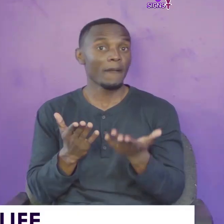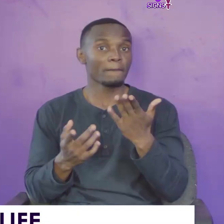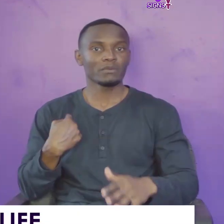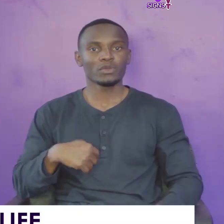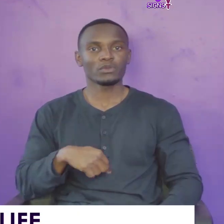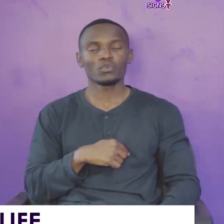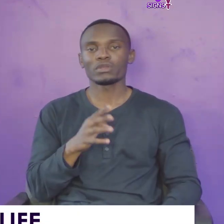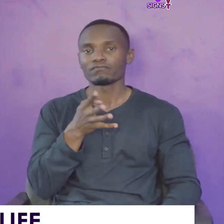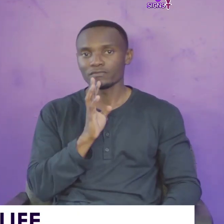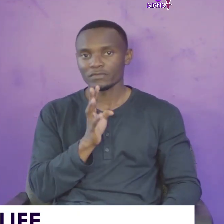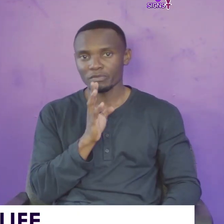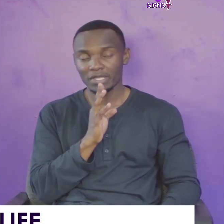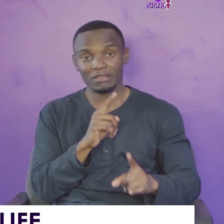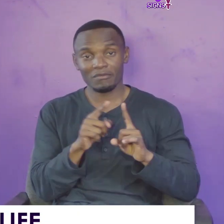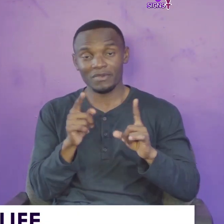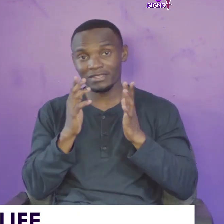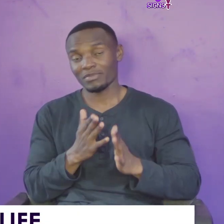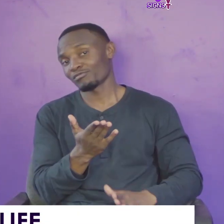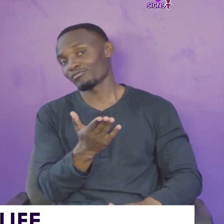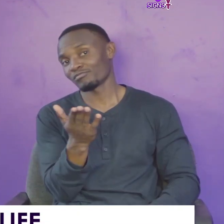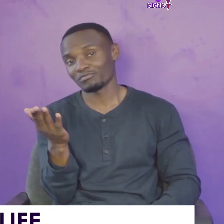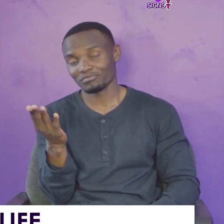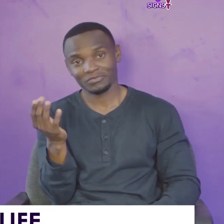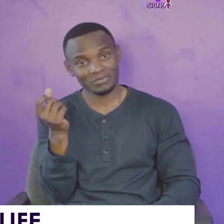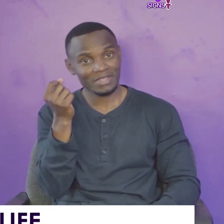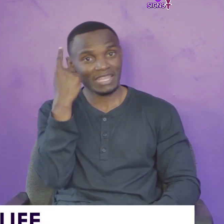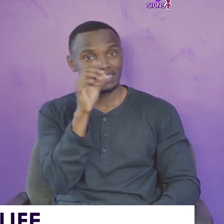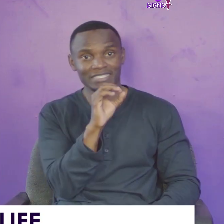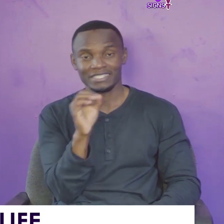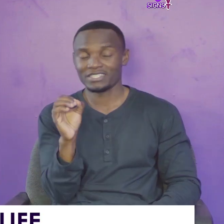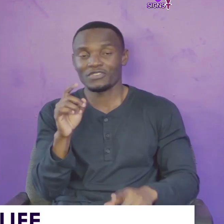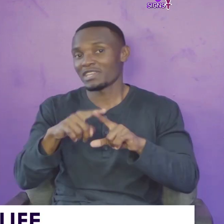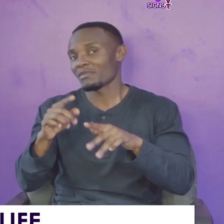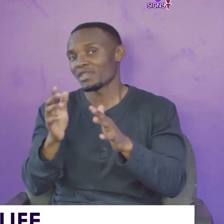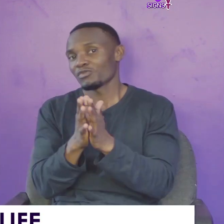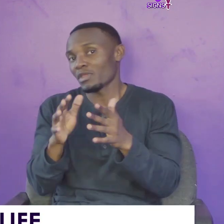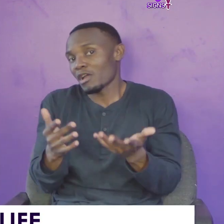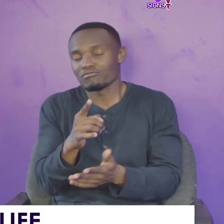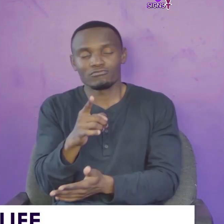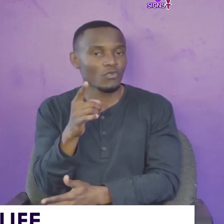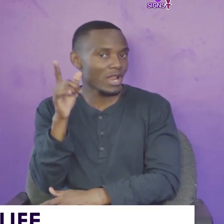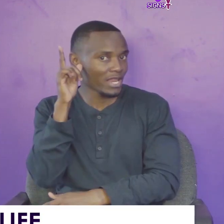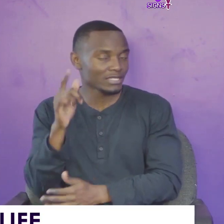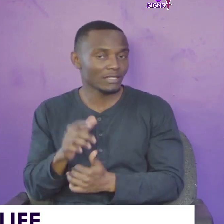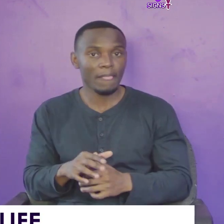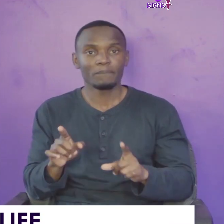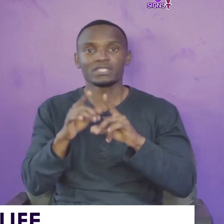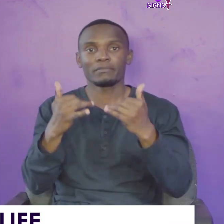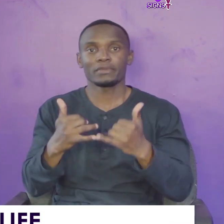us misses it. It depends on how you listen, right? True. Yeah. Like now we are talking